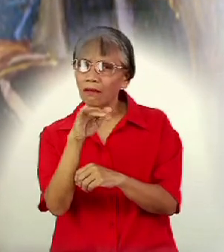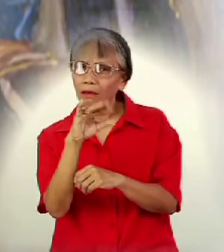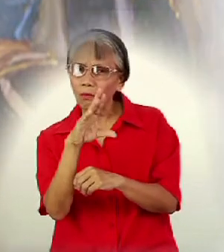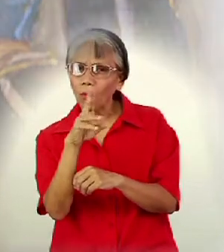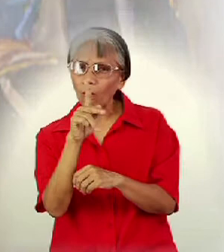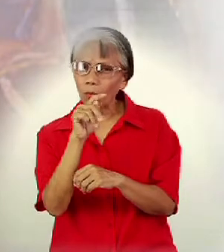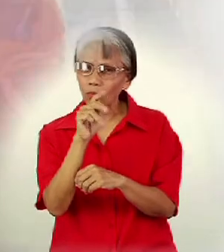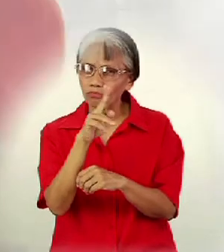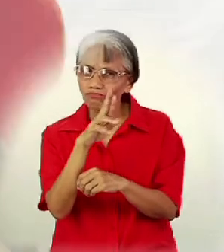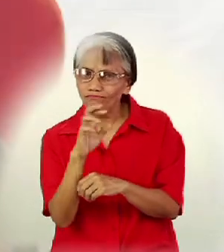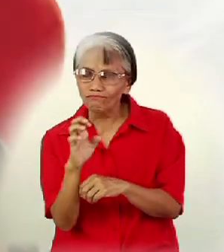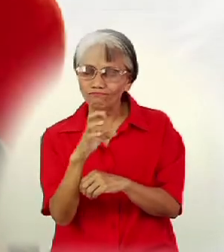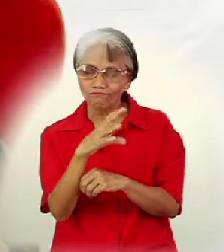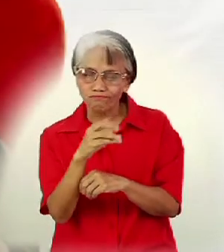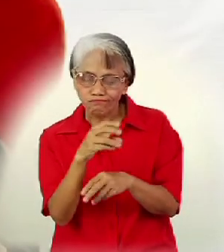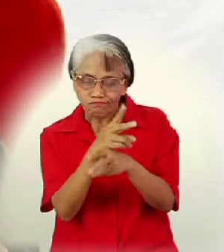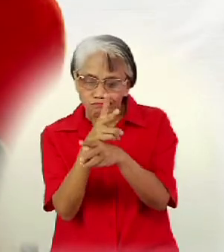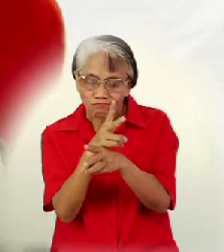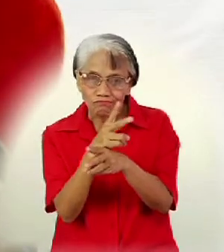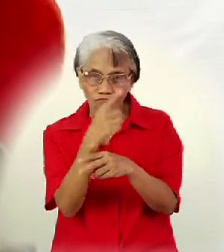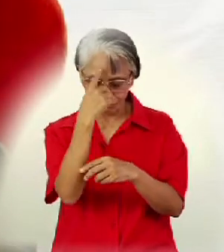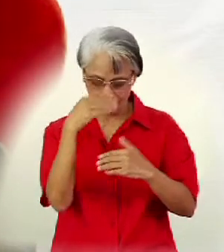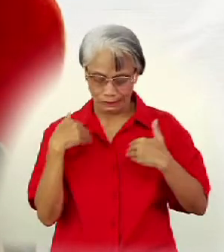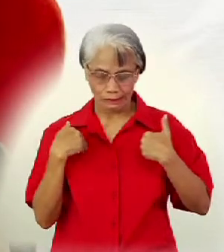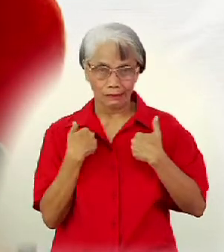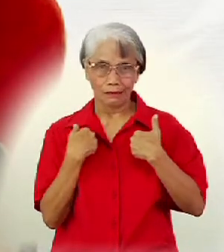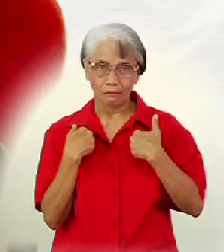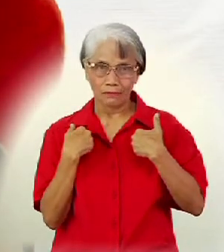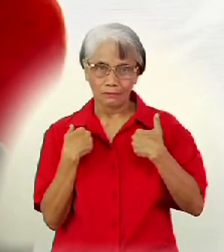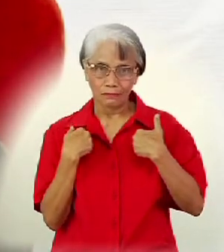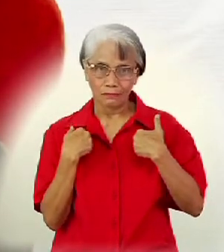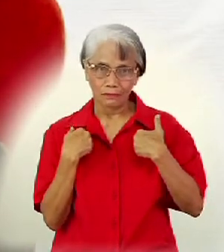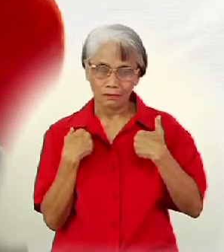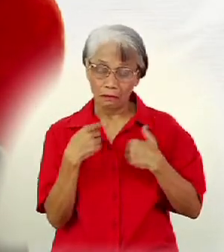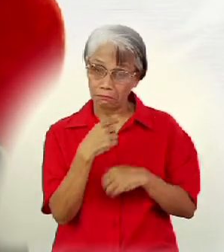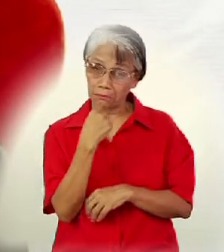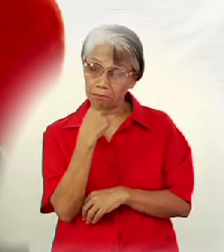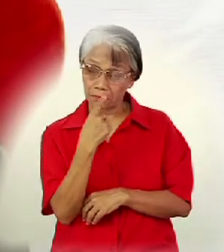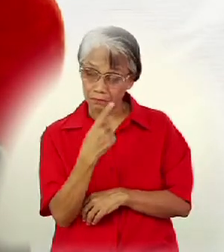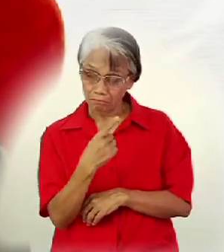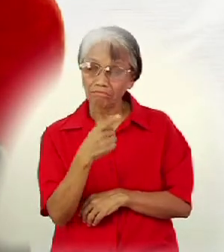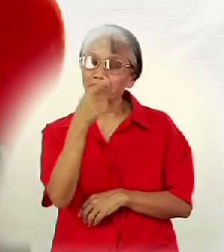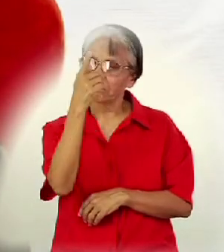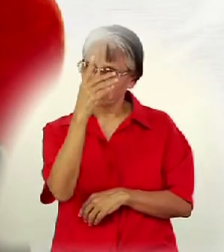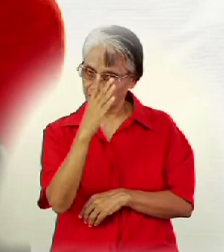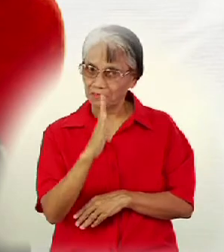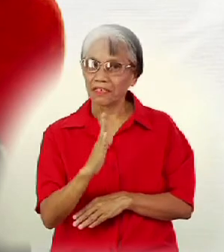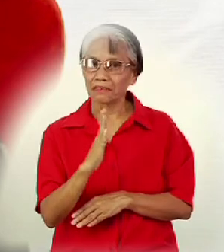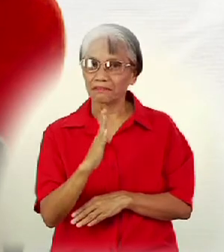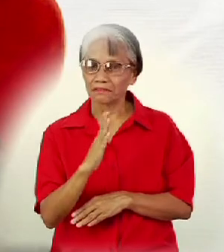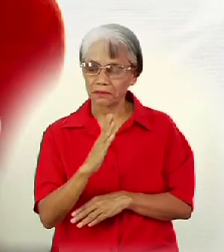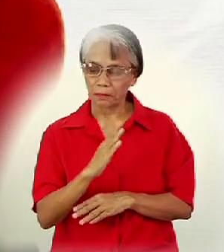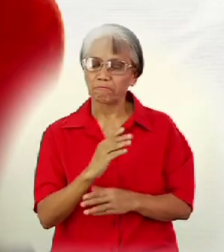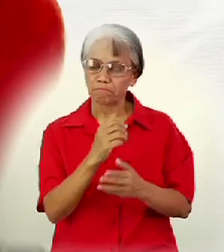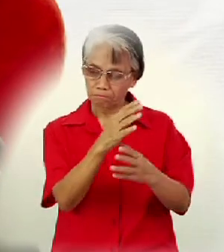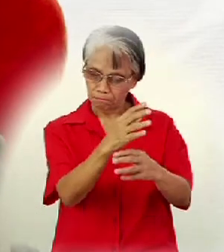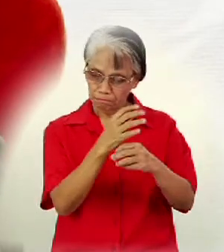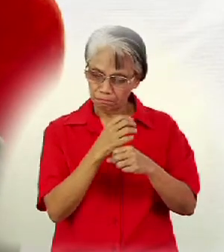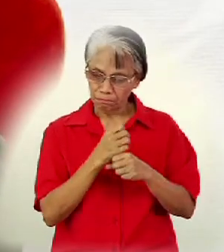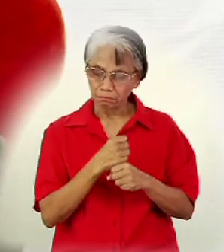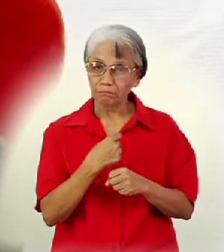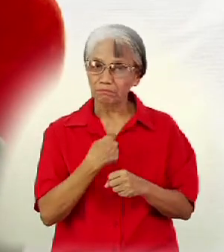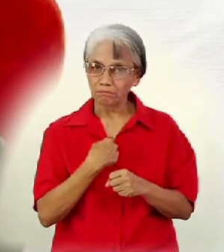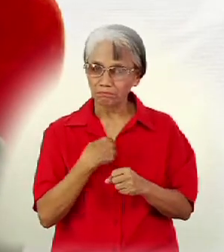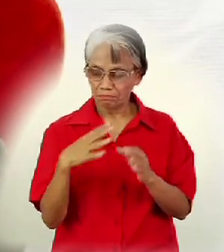herding animals. But then he said, God intervened in my life. God took